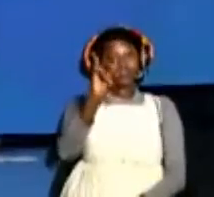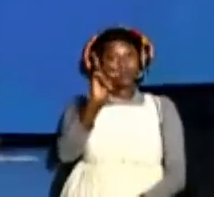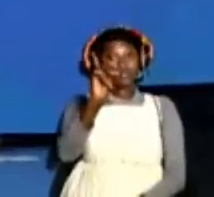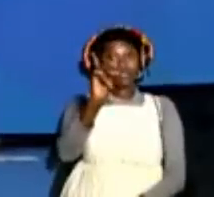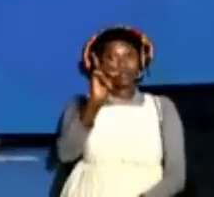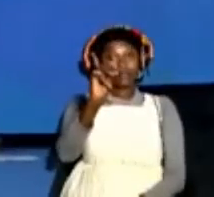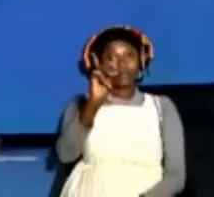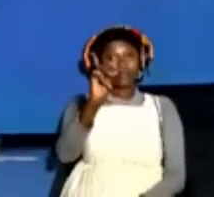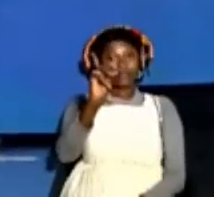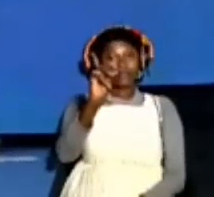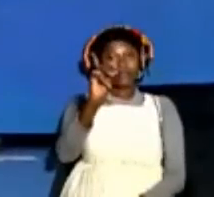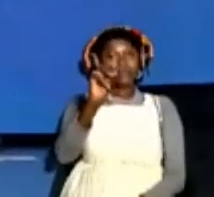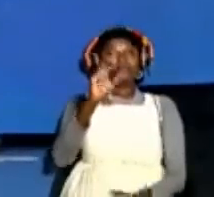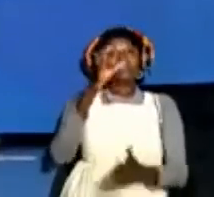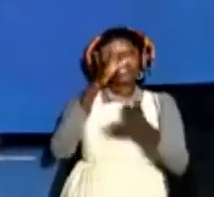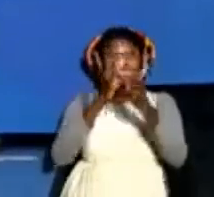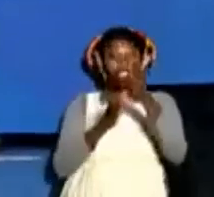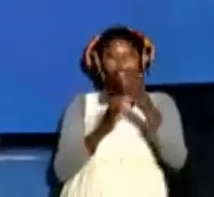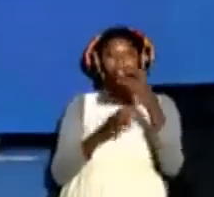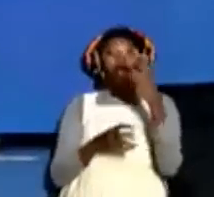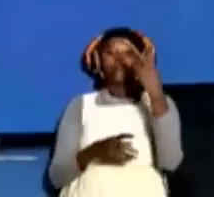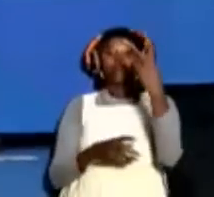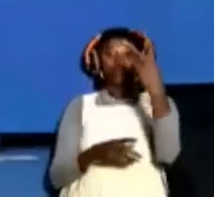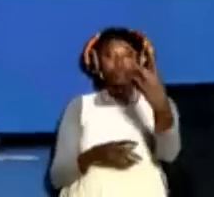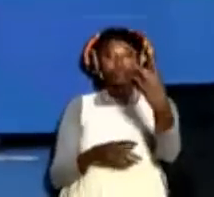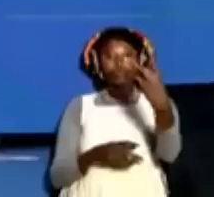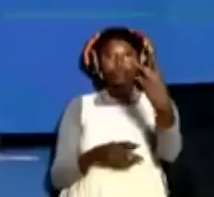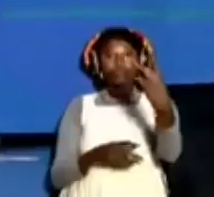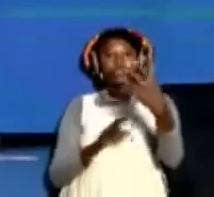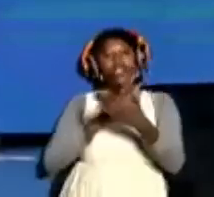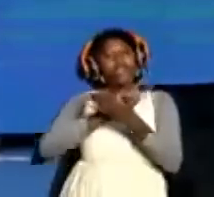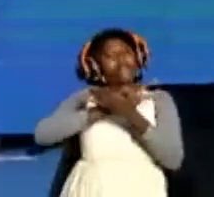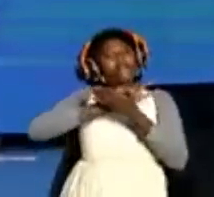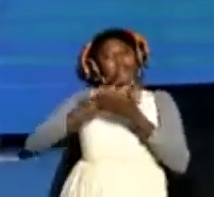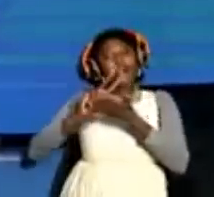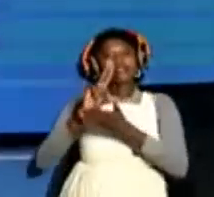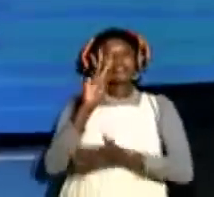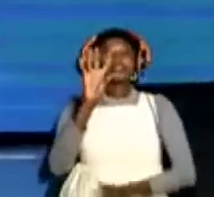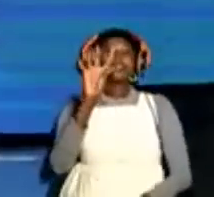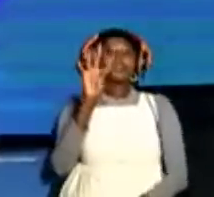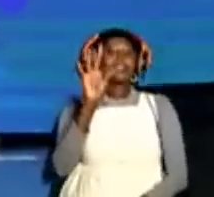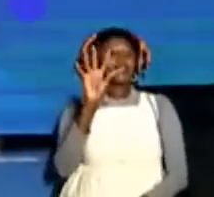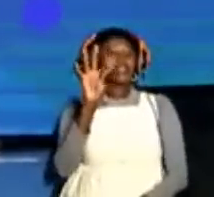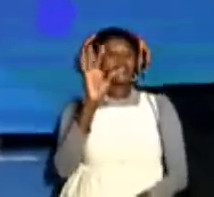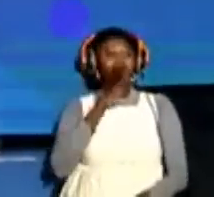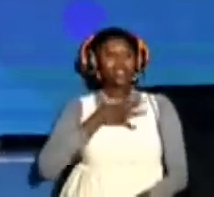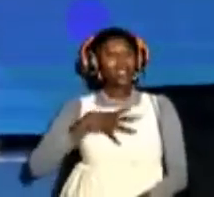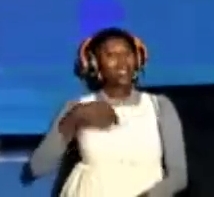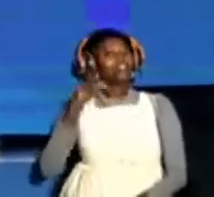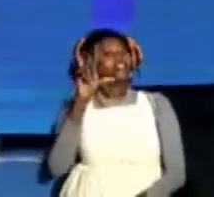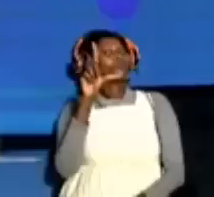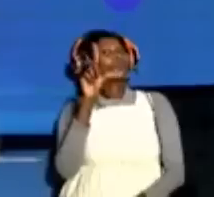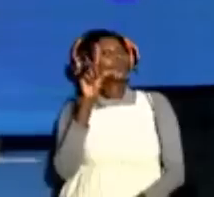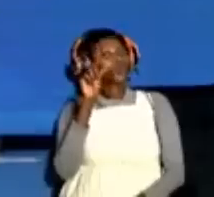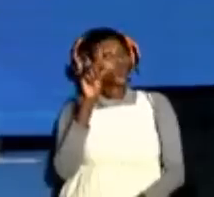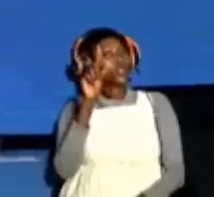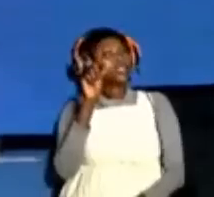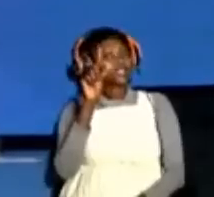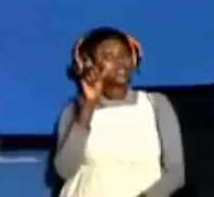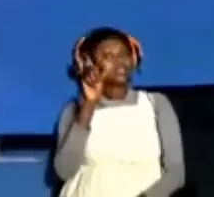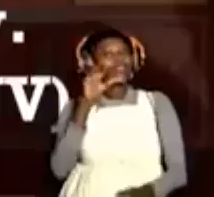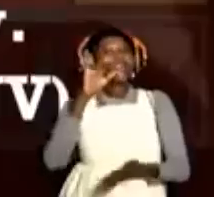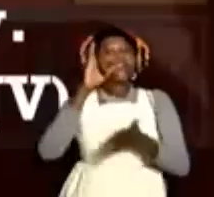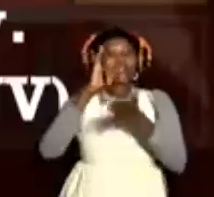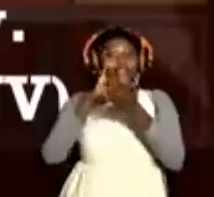Timothy chapter 2, verse 19 and verse 20 is